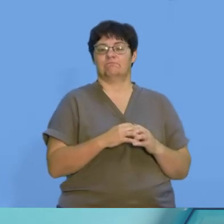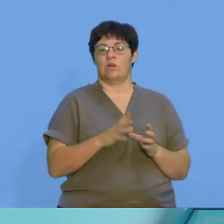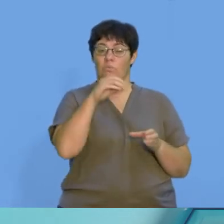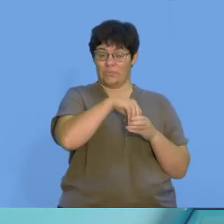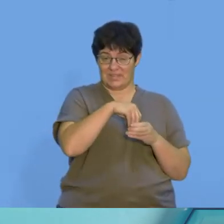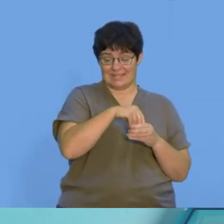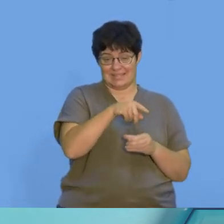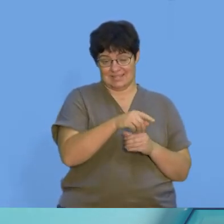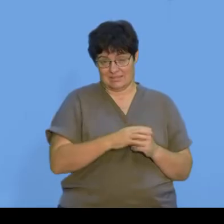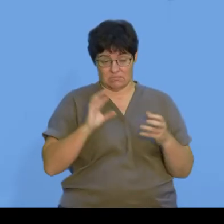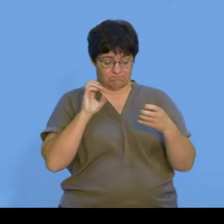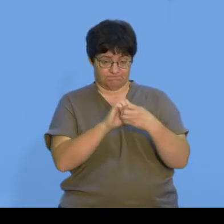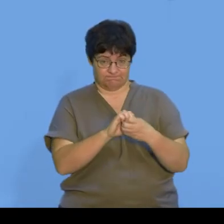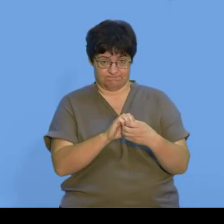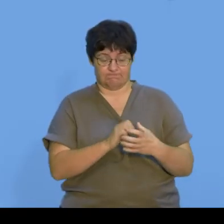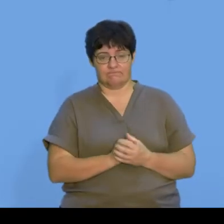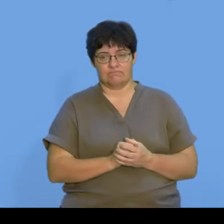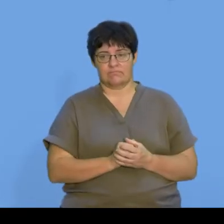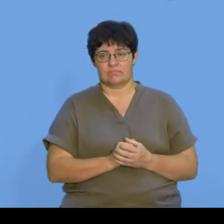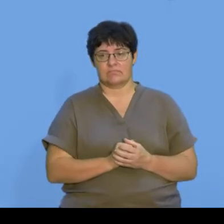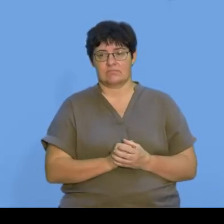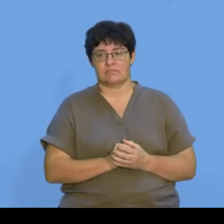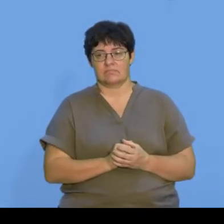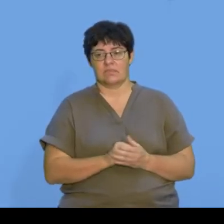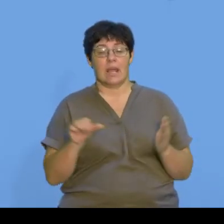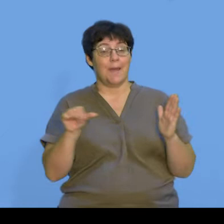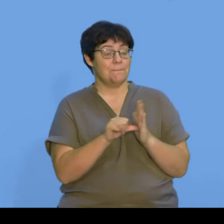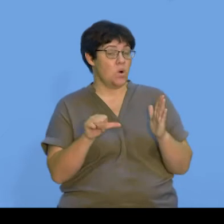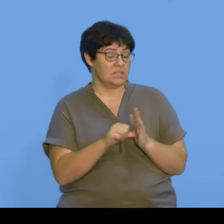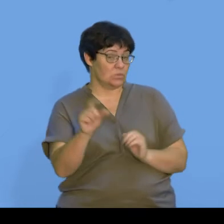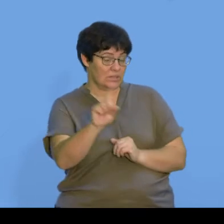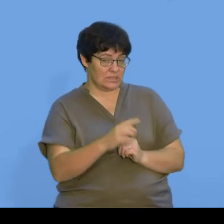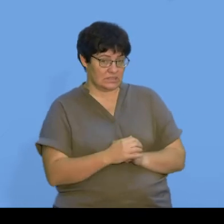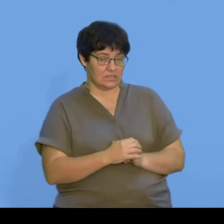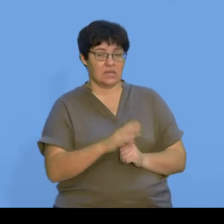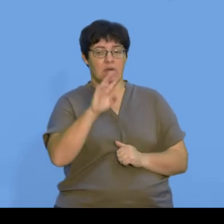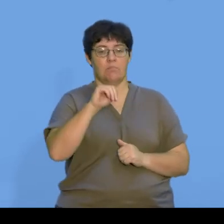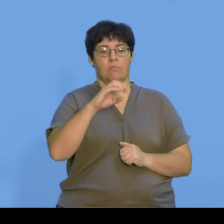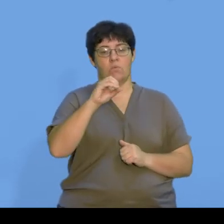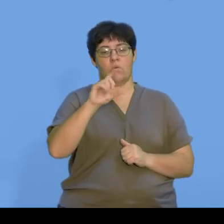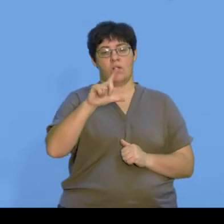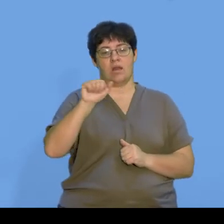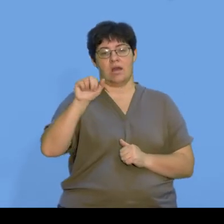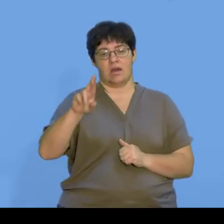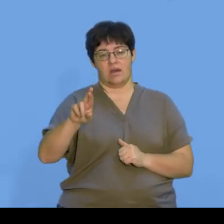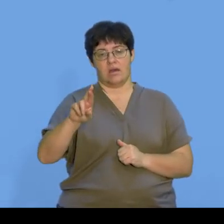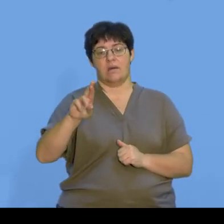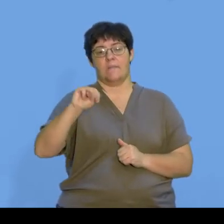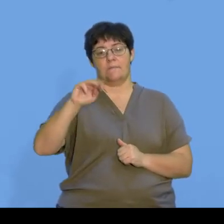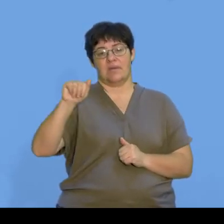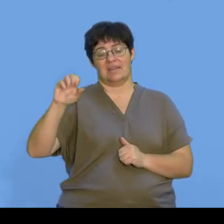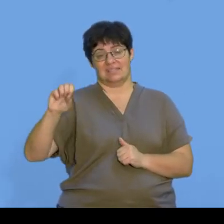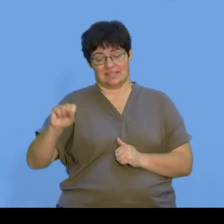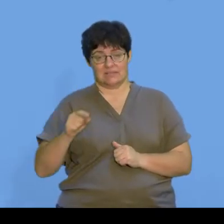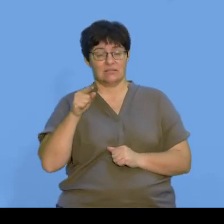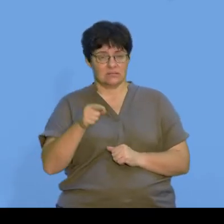a compound, okay? So now the other thing also that is very, very important is the molar mass of that substance. And the molar mass is